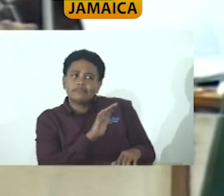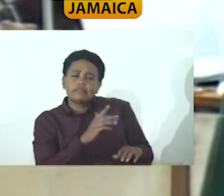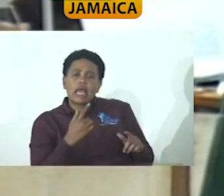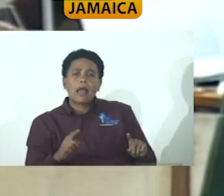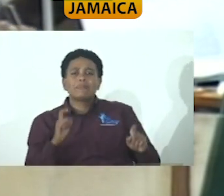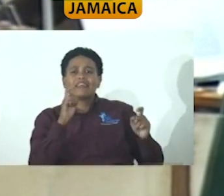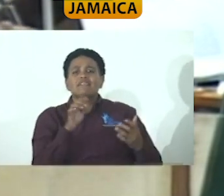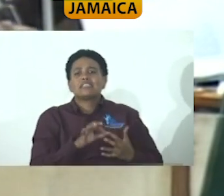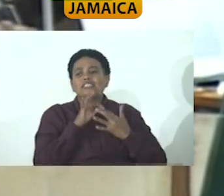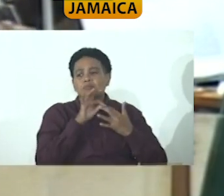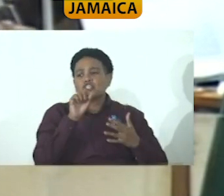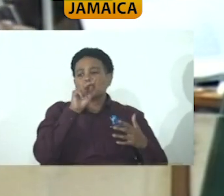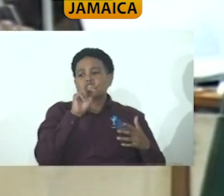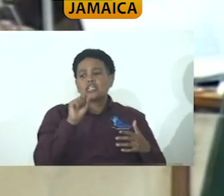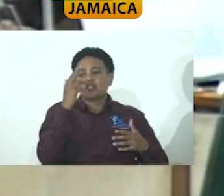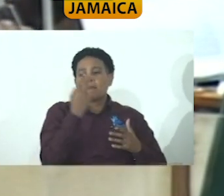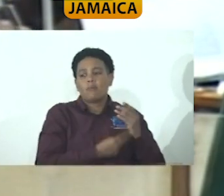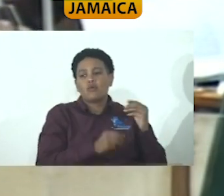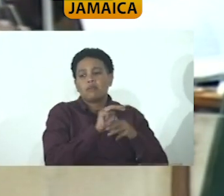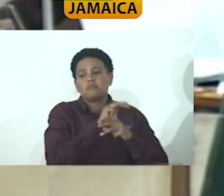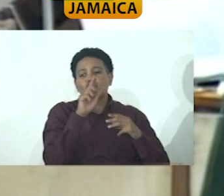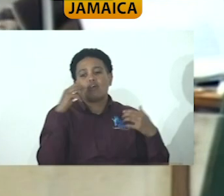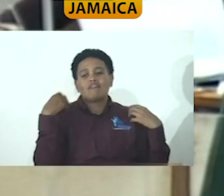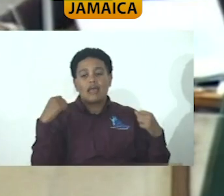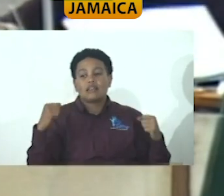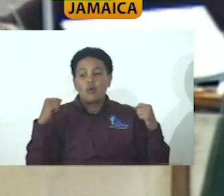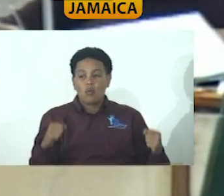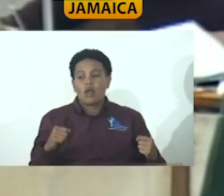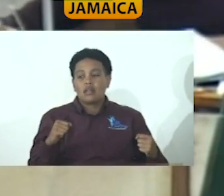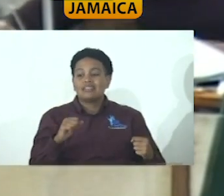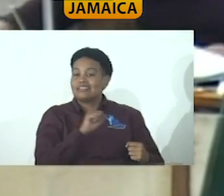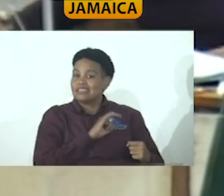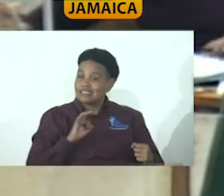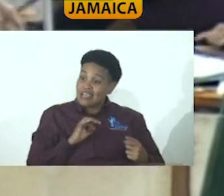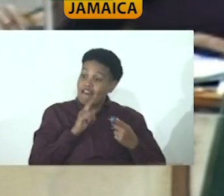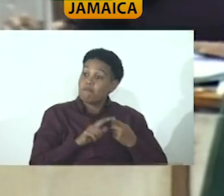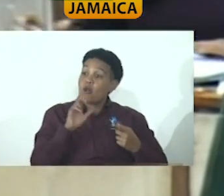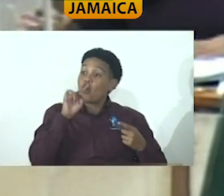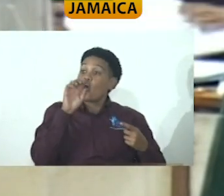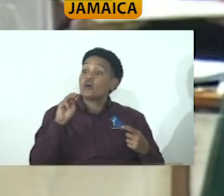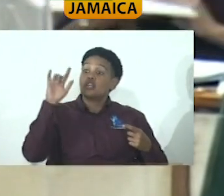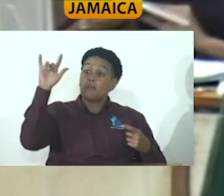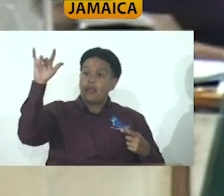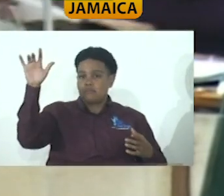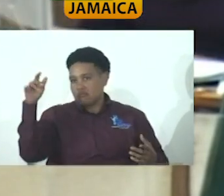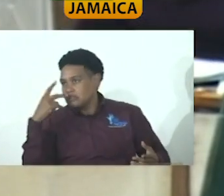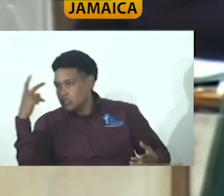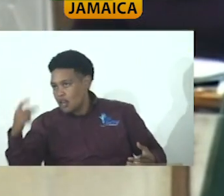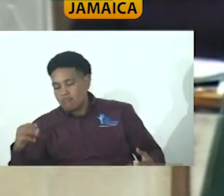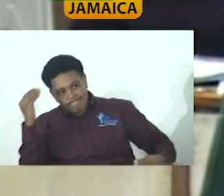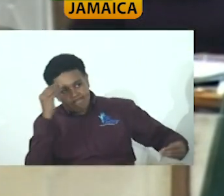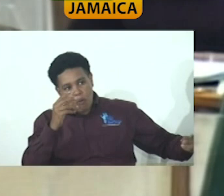special status by both the Ministry of Health and Wellness personnel and the customs officers at the airport. This allows for